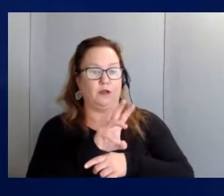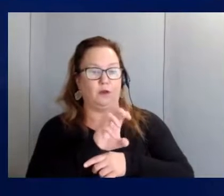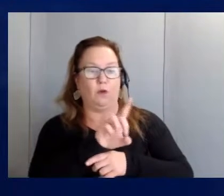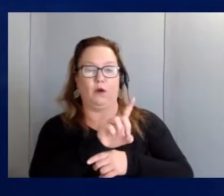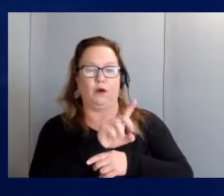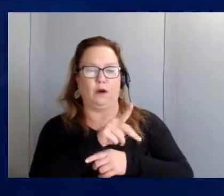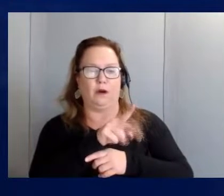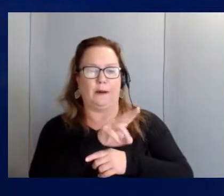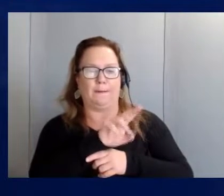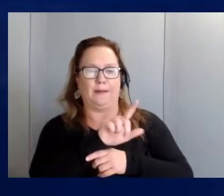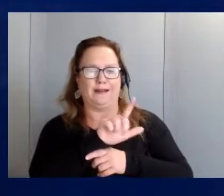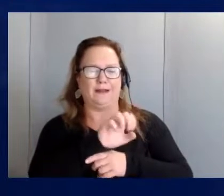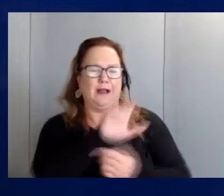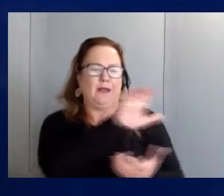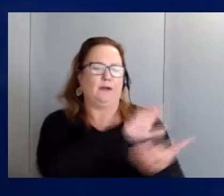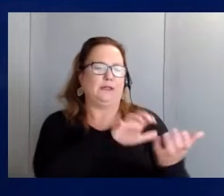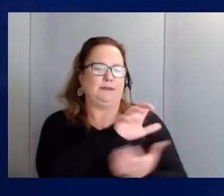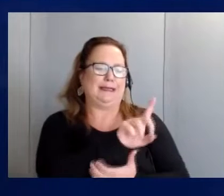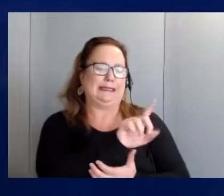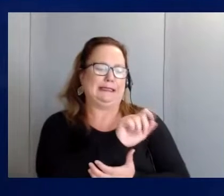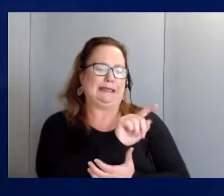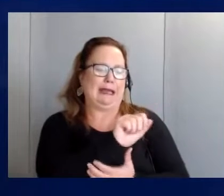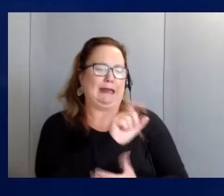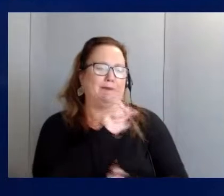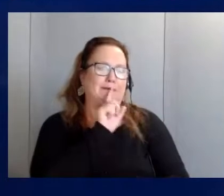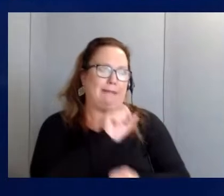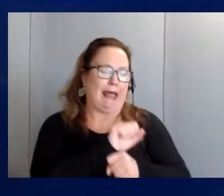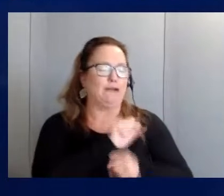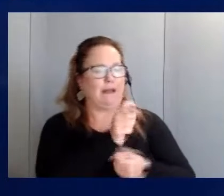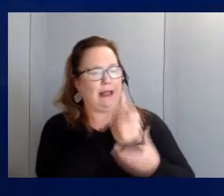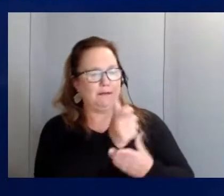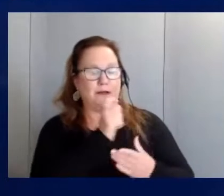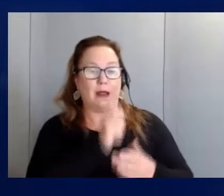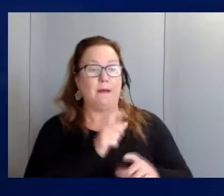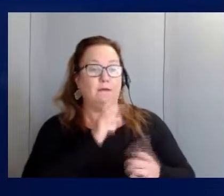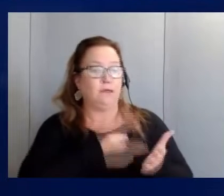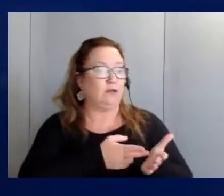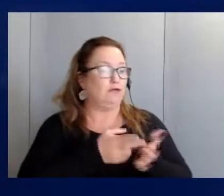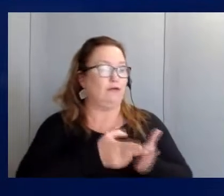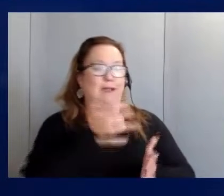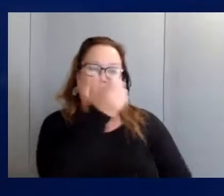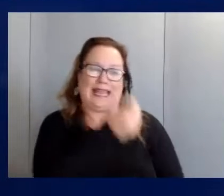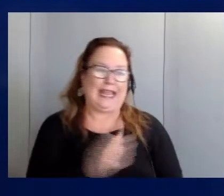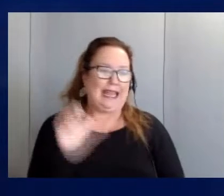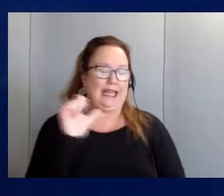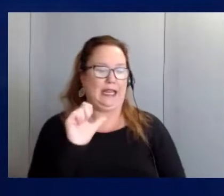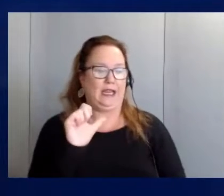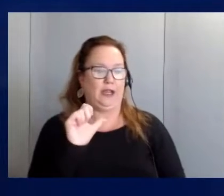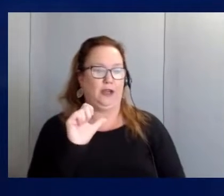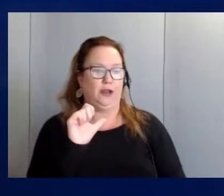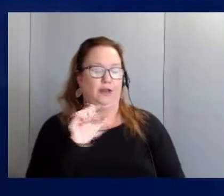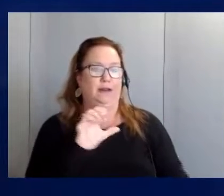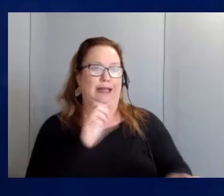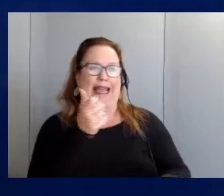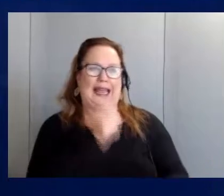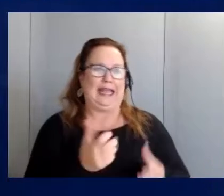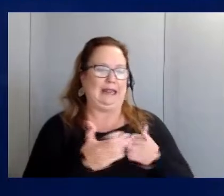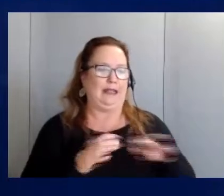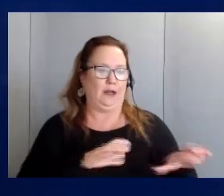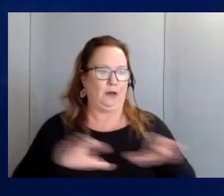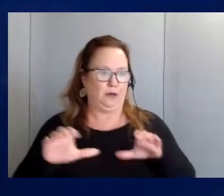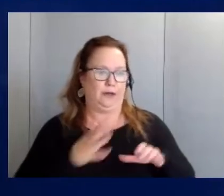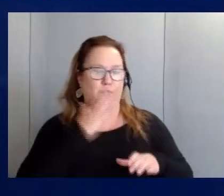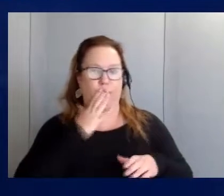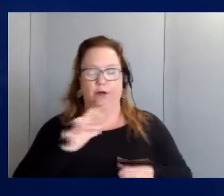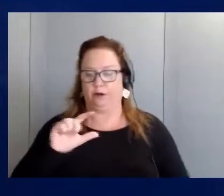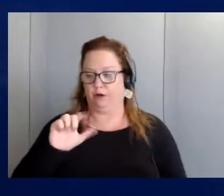mixed data out there exactly how much it actually helps, but the truth is anything you're doing is a good thing to be doing. Gardening. So